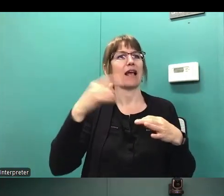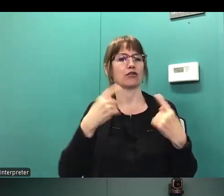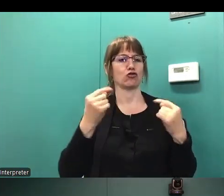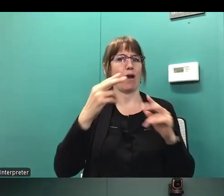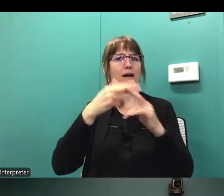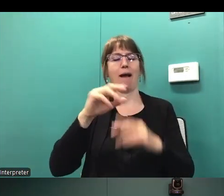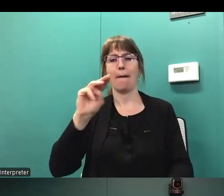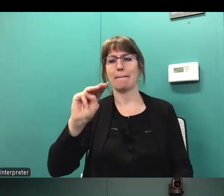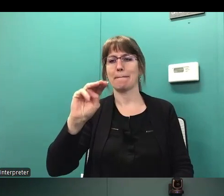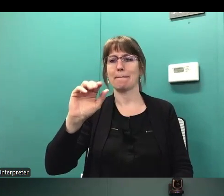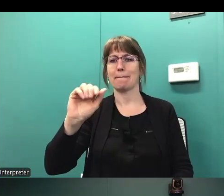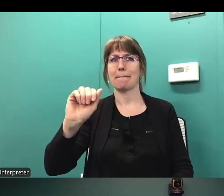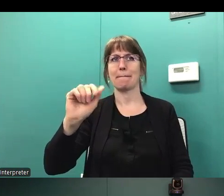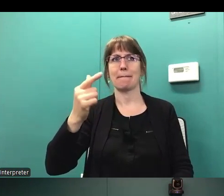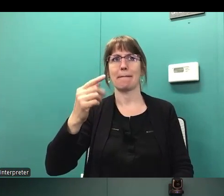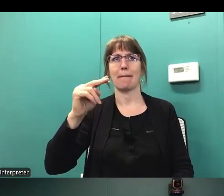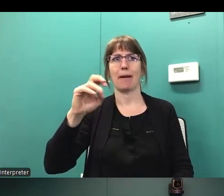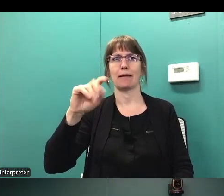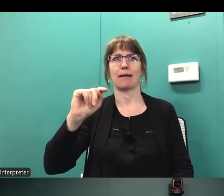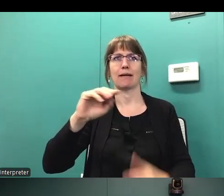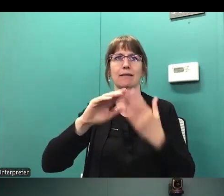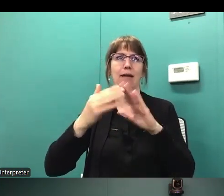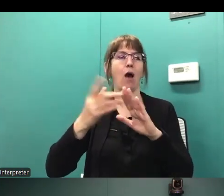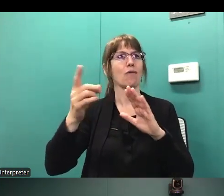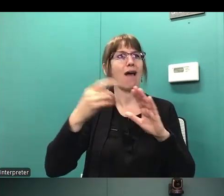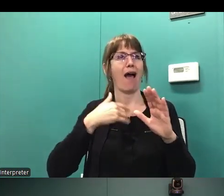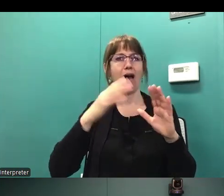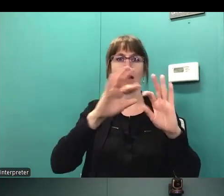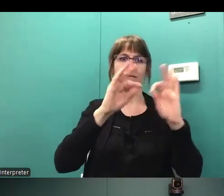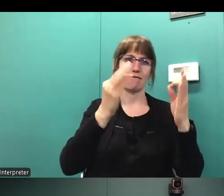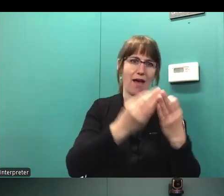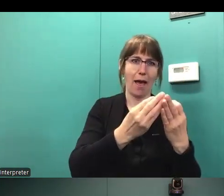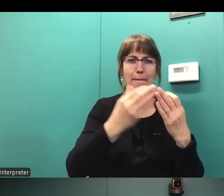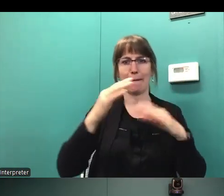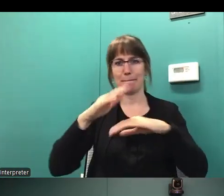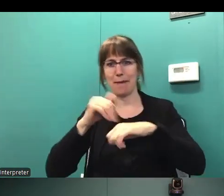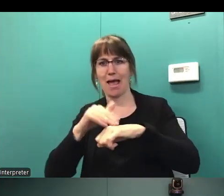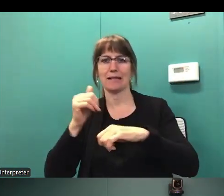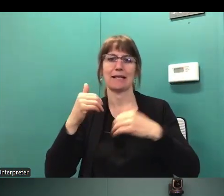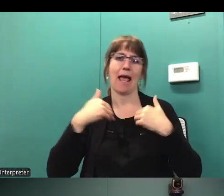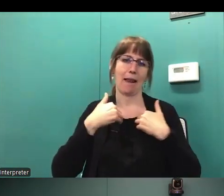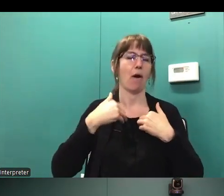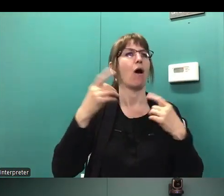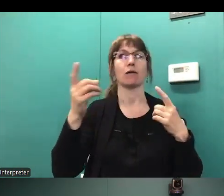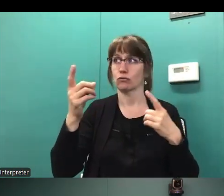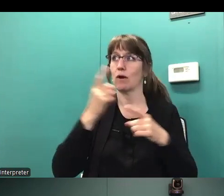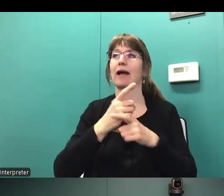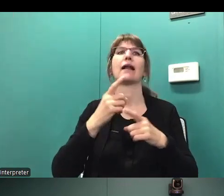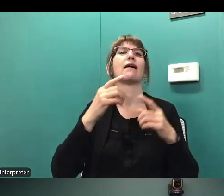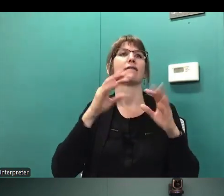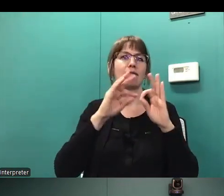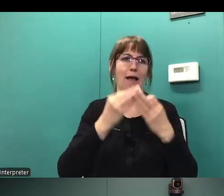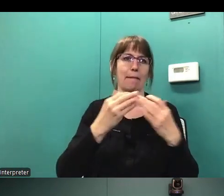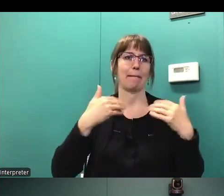Town, that it elicits greater language samples because it has like families and it has pets on it too, right? Families and pets and little. Family,